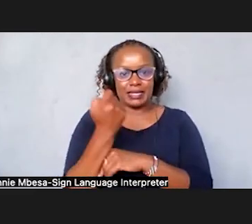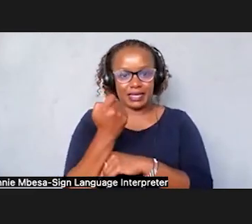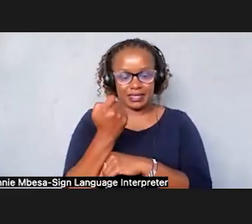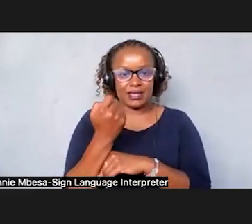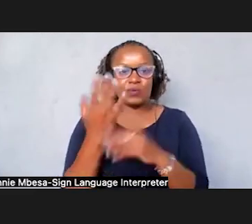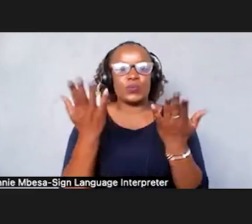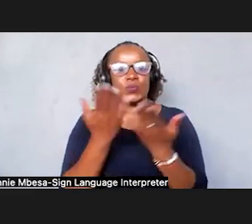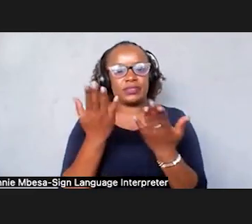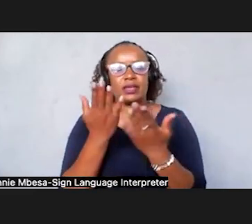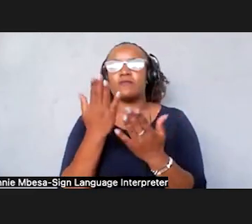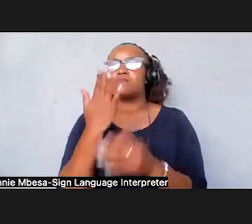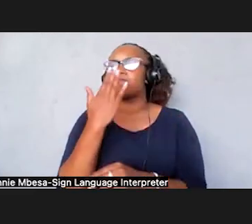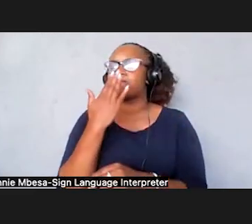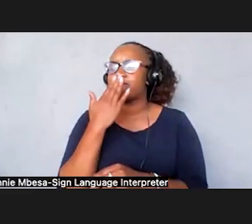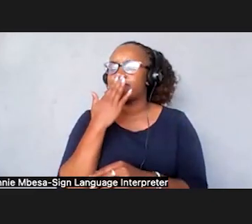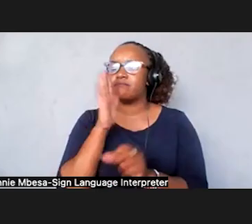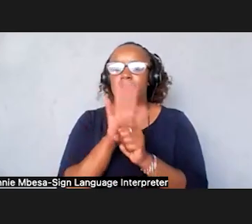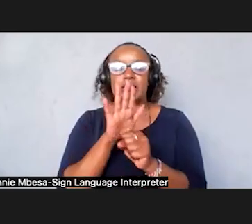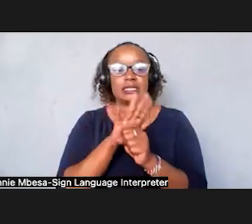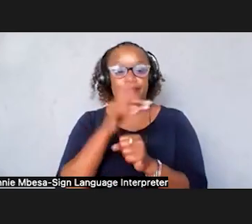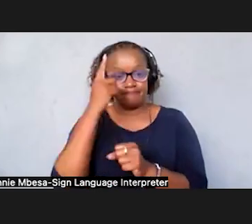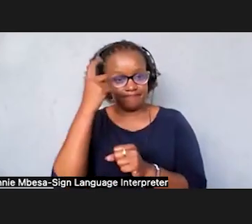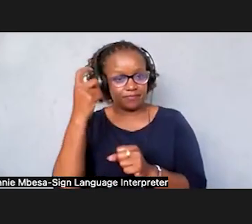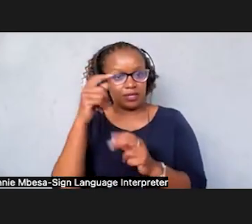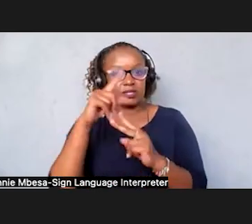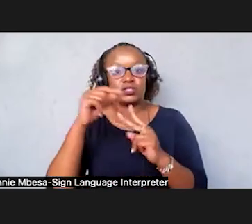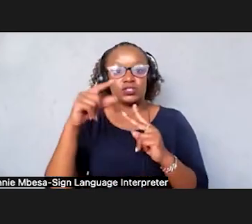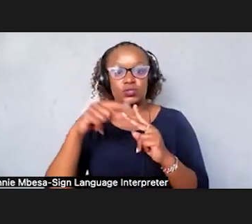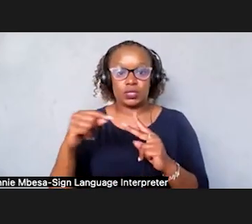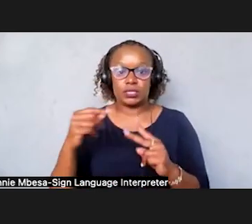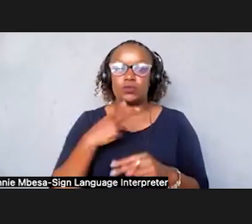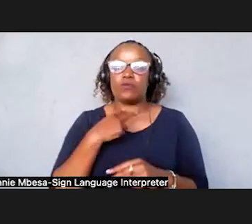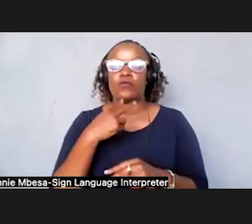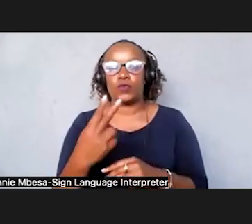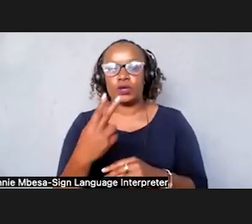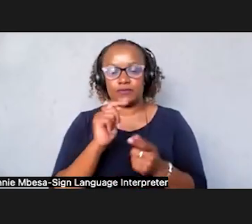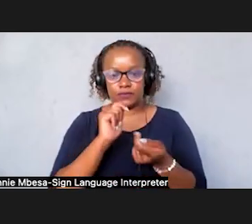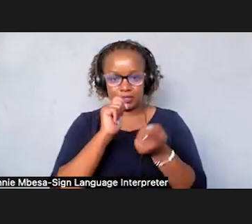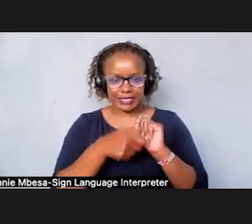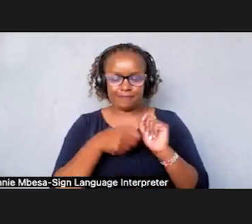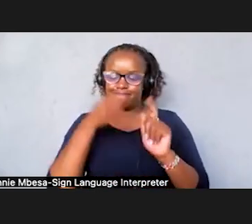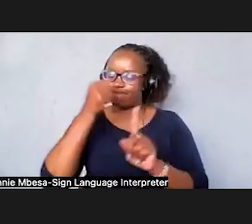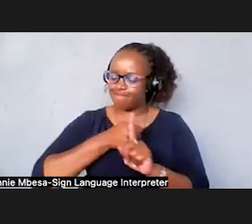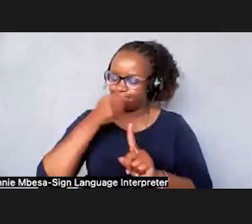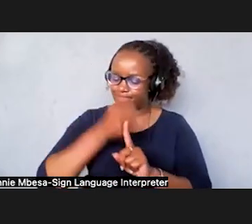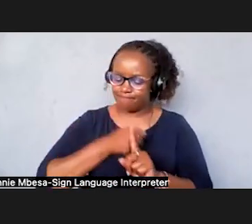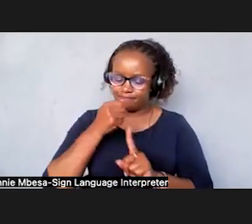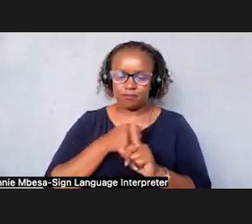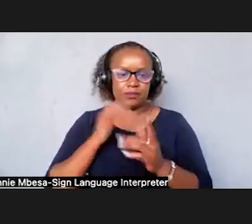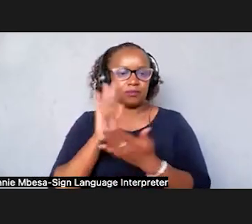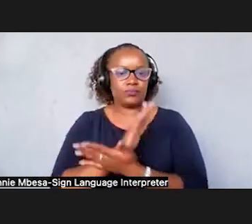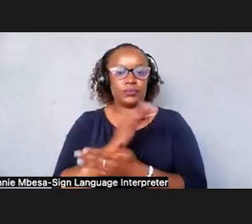many dreams. She chose to raise her voice for change as the program coordinator of